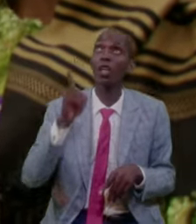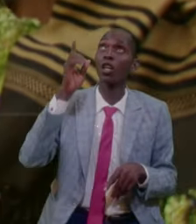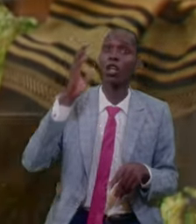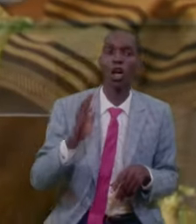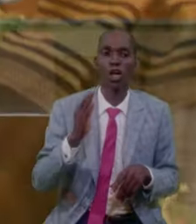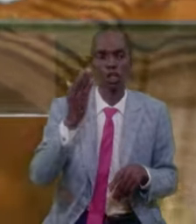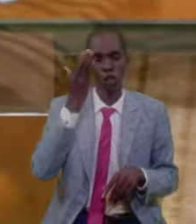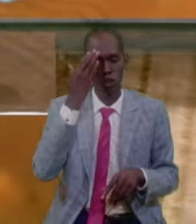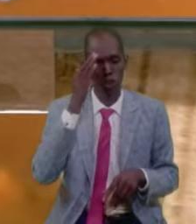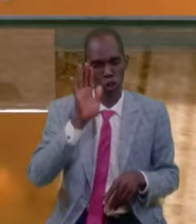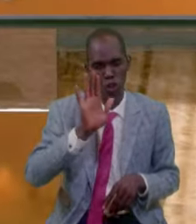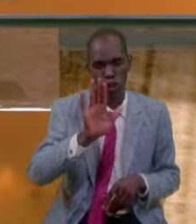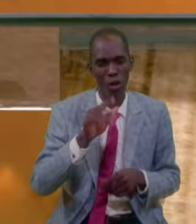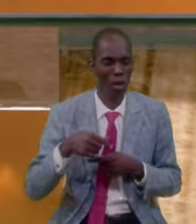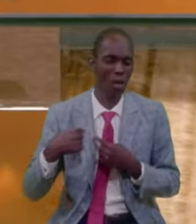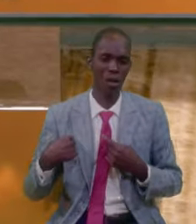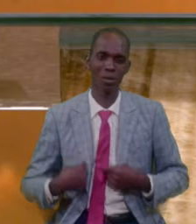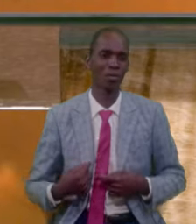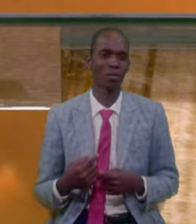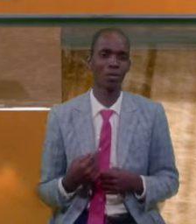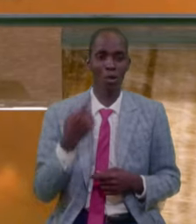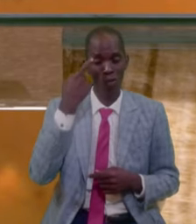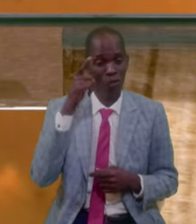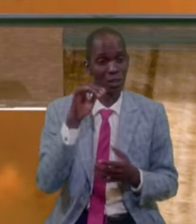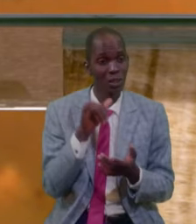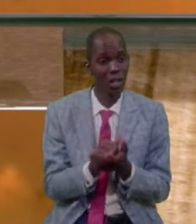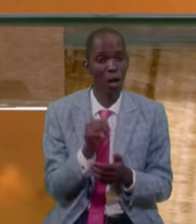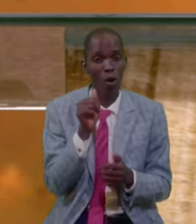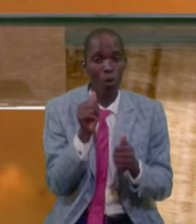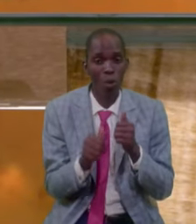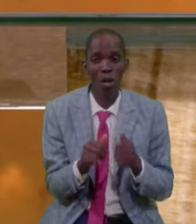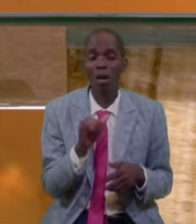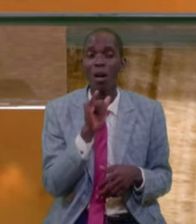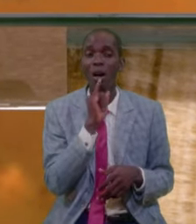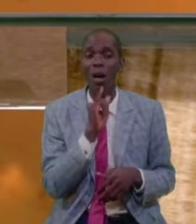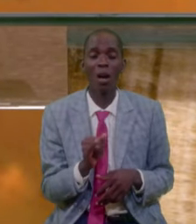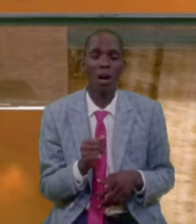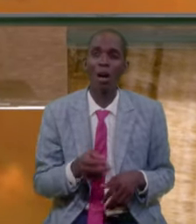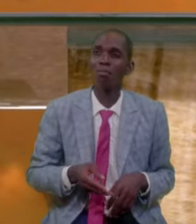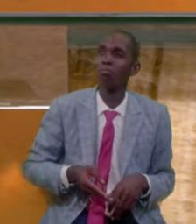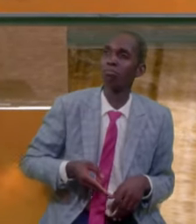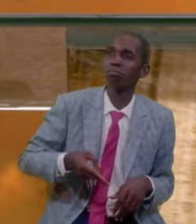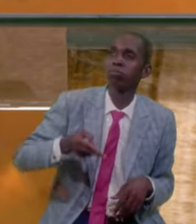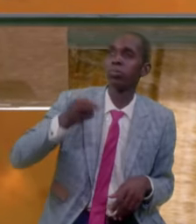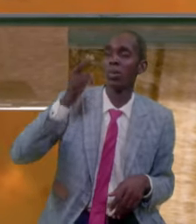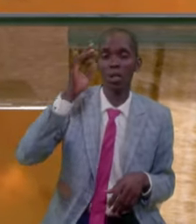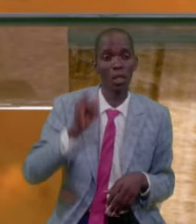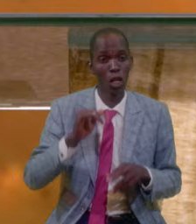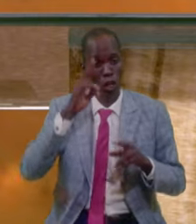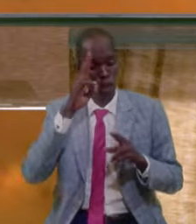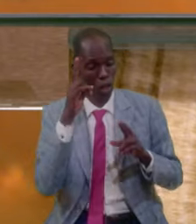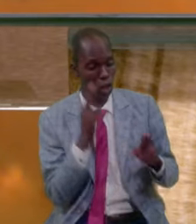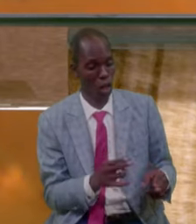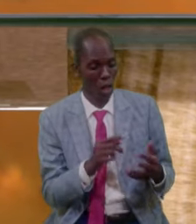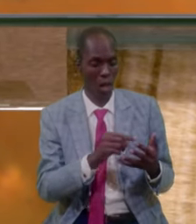knoweth your hearts. For that which is highly esteemed